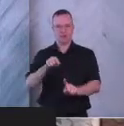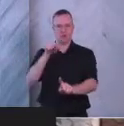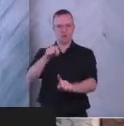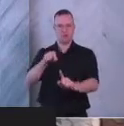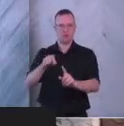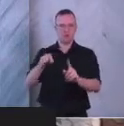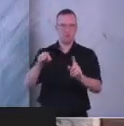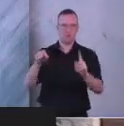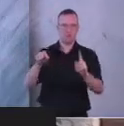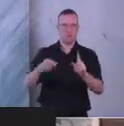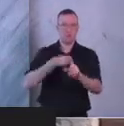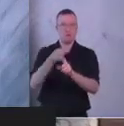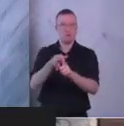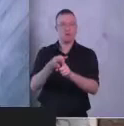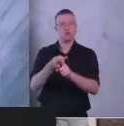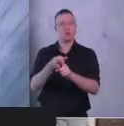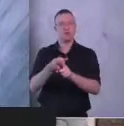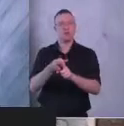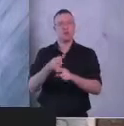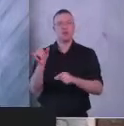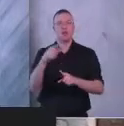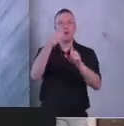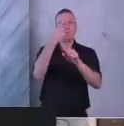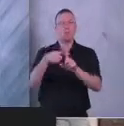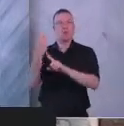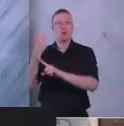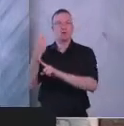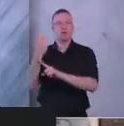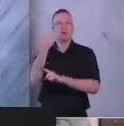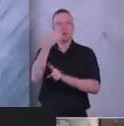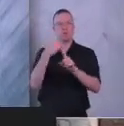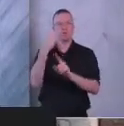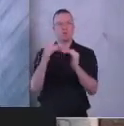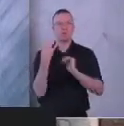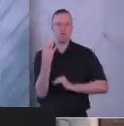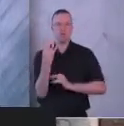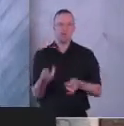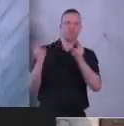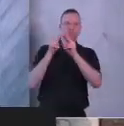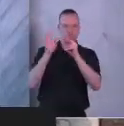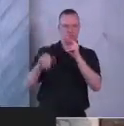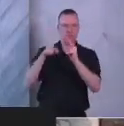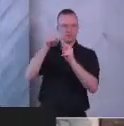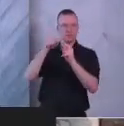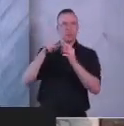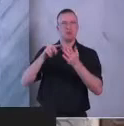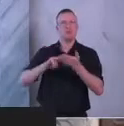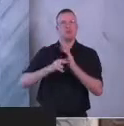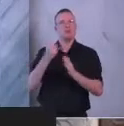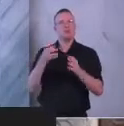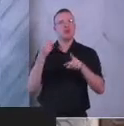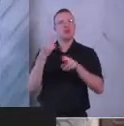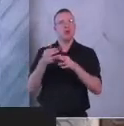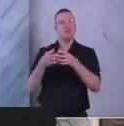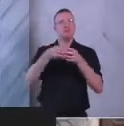effect is not additive, it's multiplicative. And there's something called intersectionality. So when, for example, you